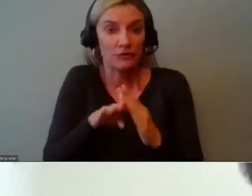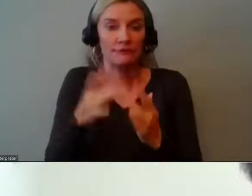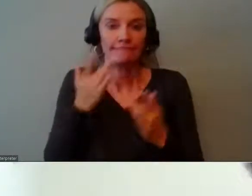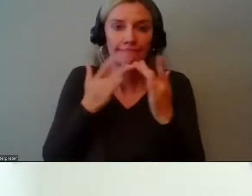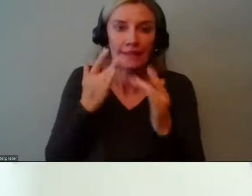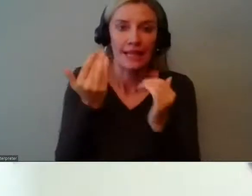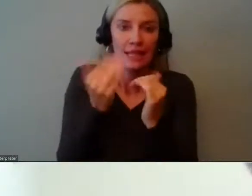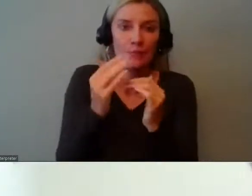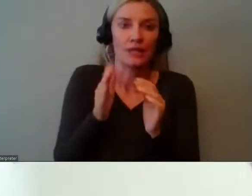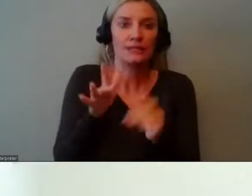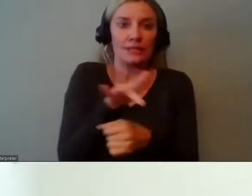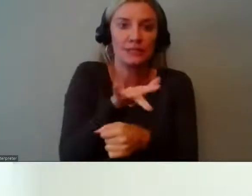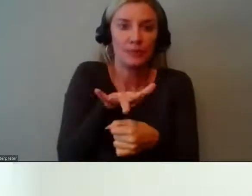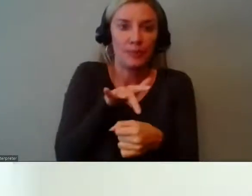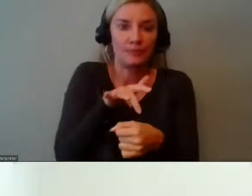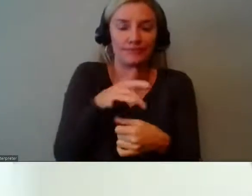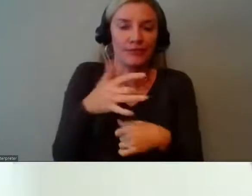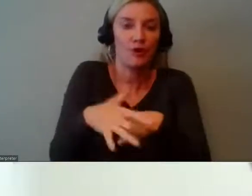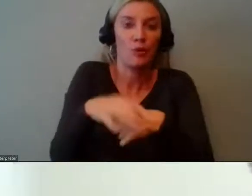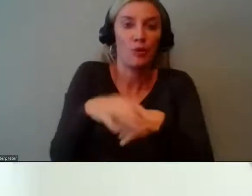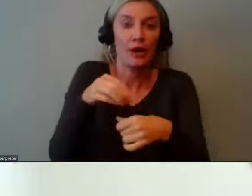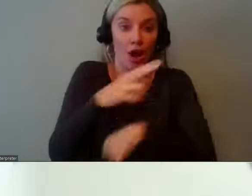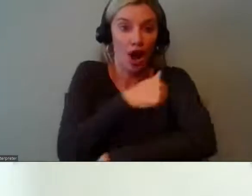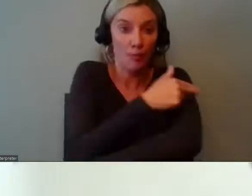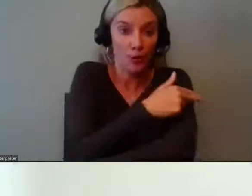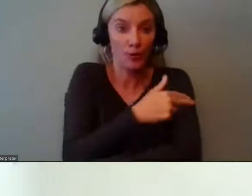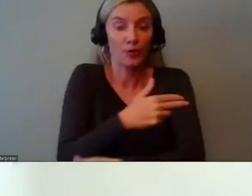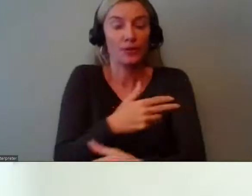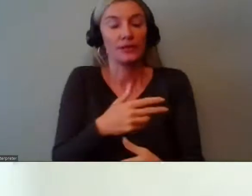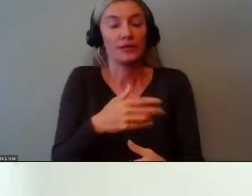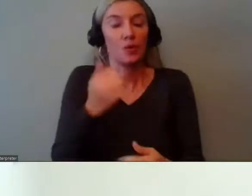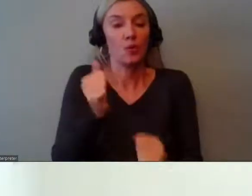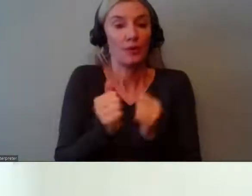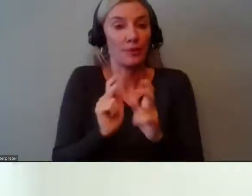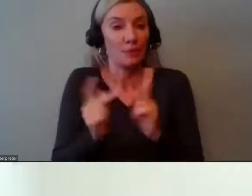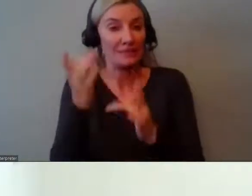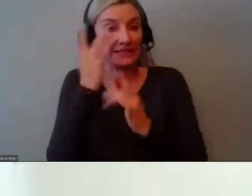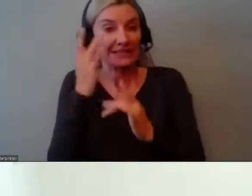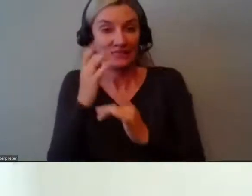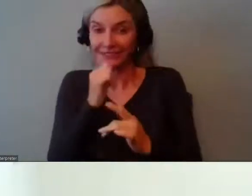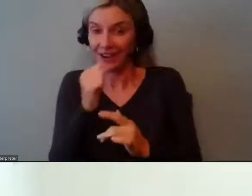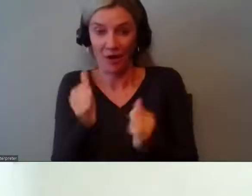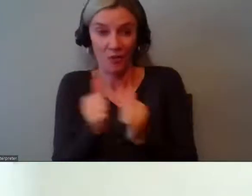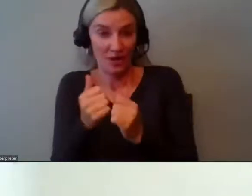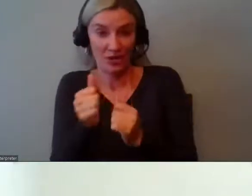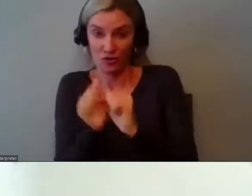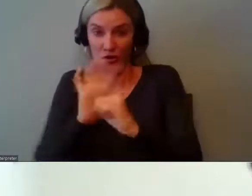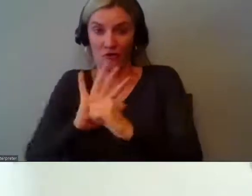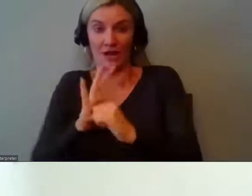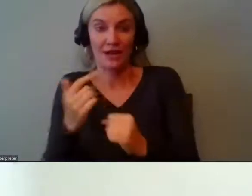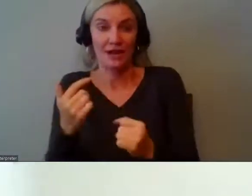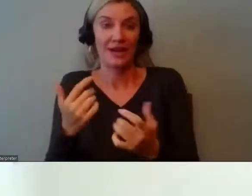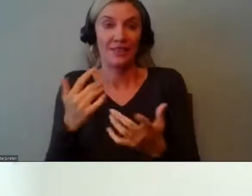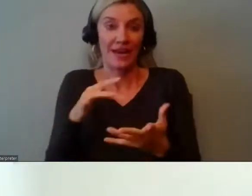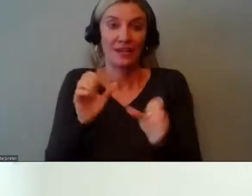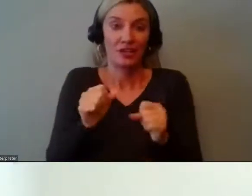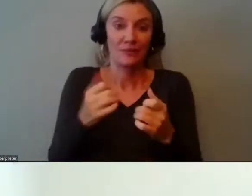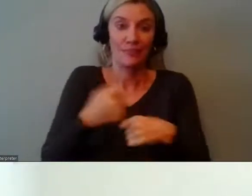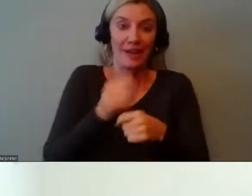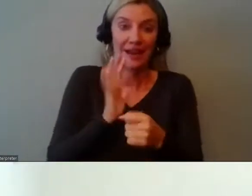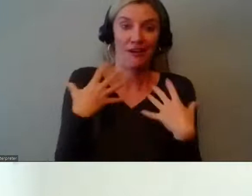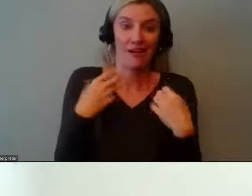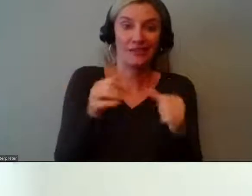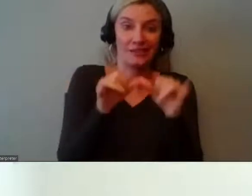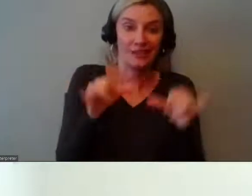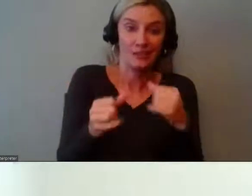not counting COVID, and we could threaten our healthcare system considerably, I don't want to put hopes up that, oh, we're getting